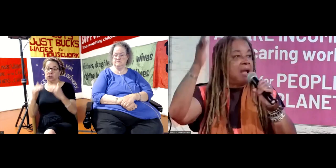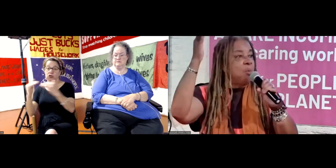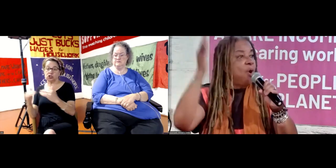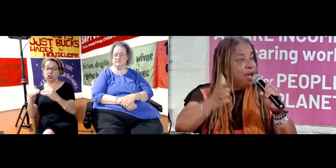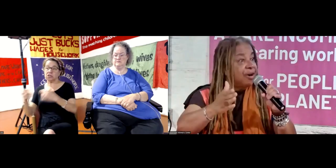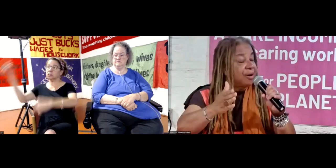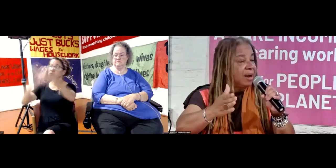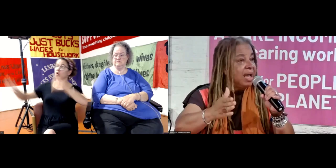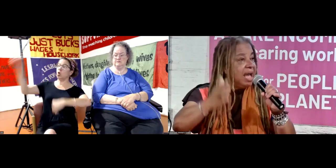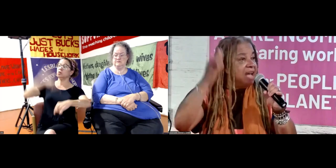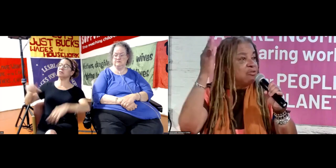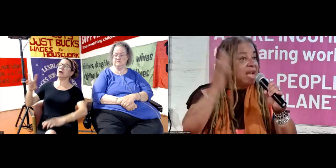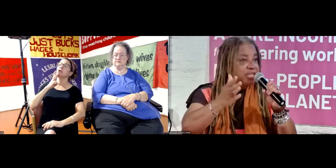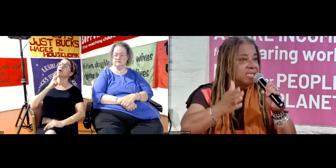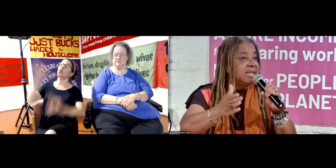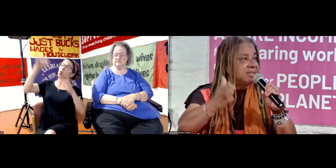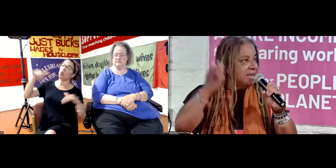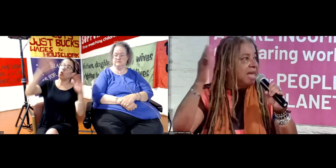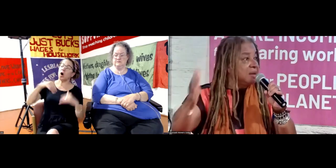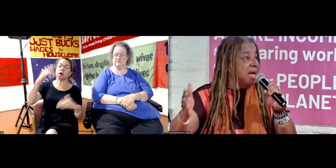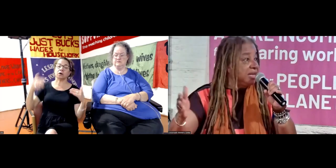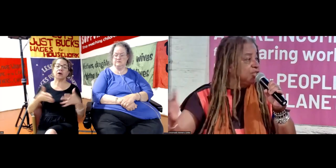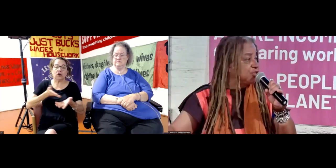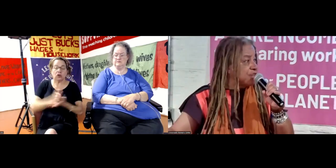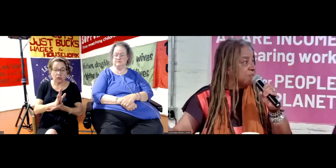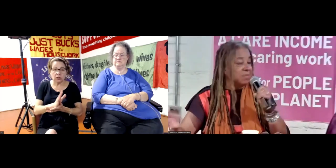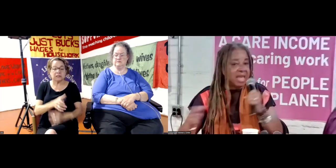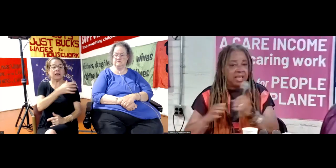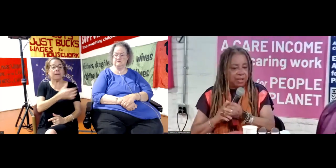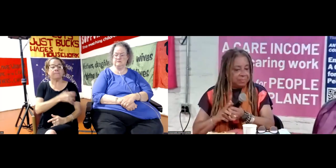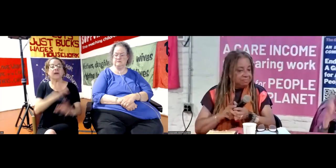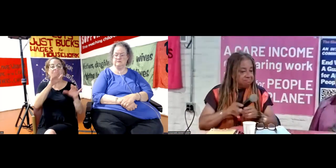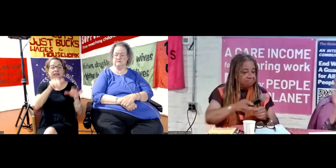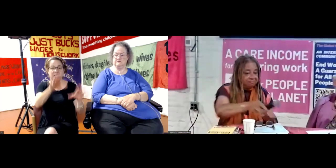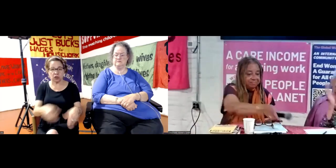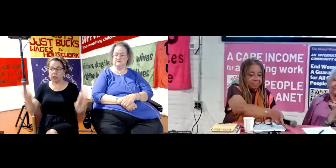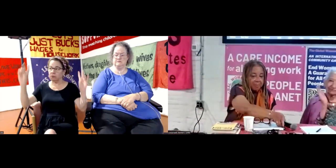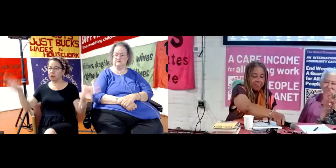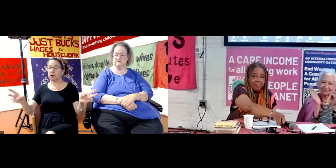down like water and righteousness like a mighty stream. Thank you.